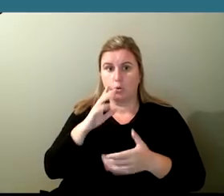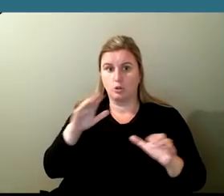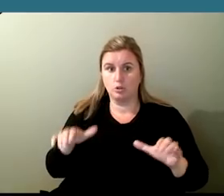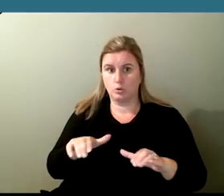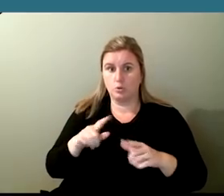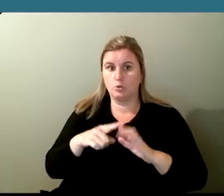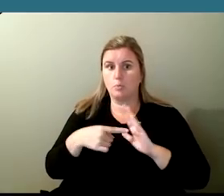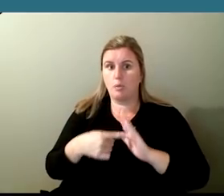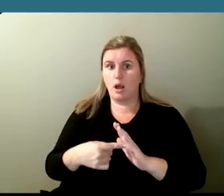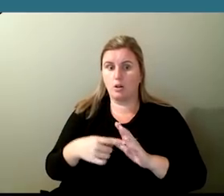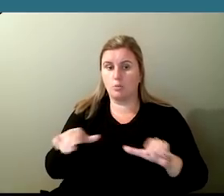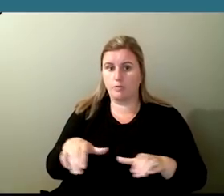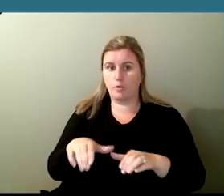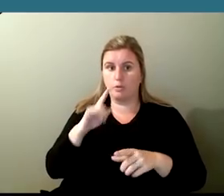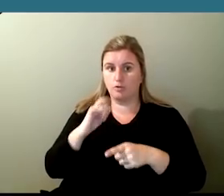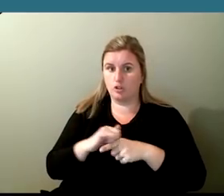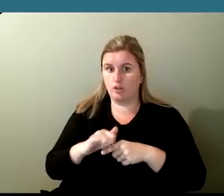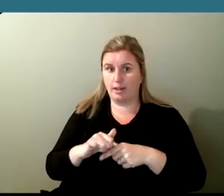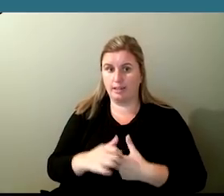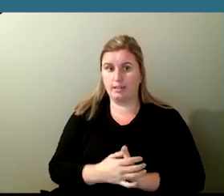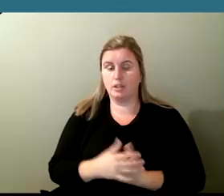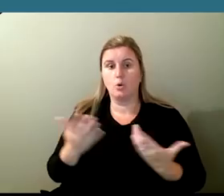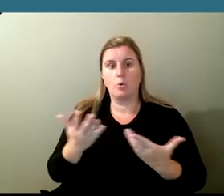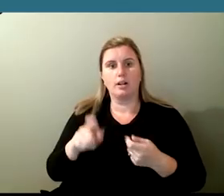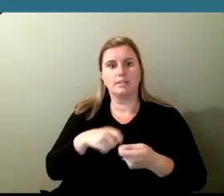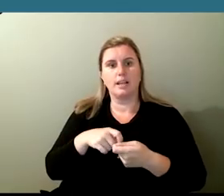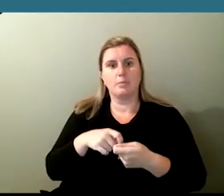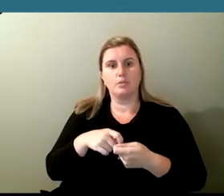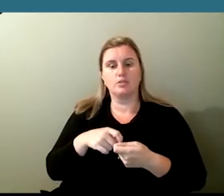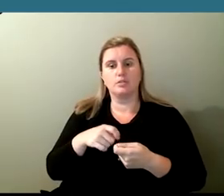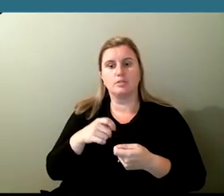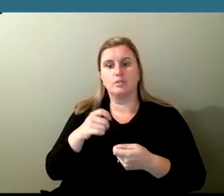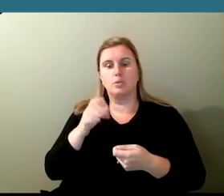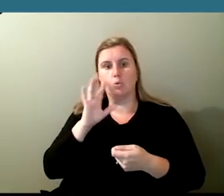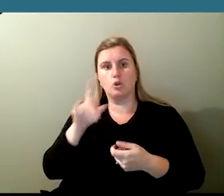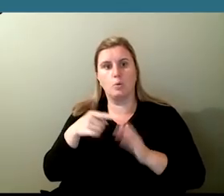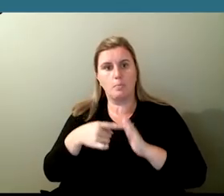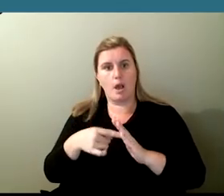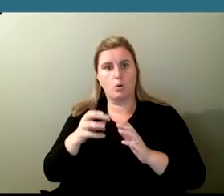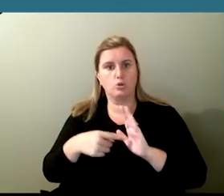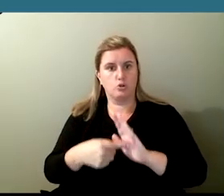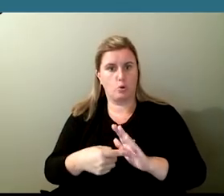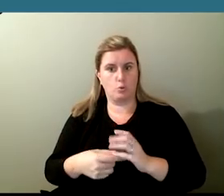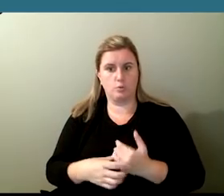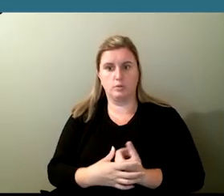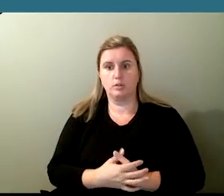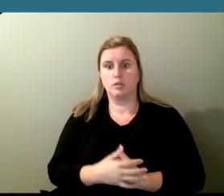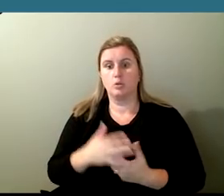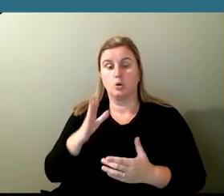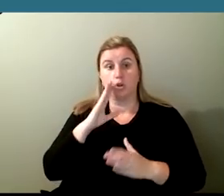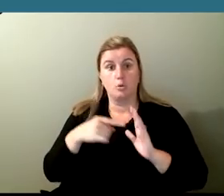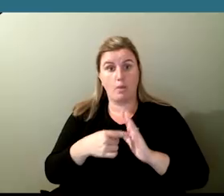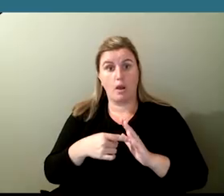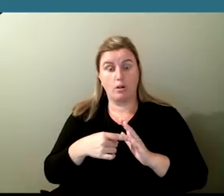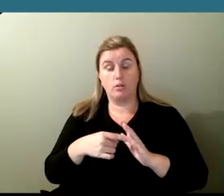to model the performance for the trainee. What examples and non-examples will you model or show? Will you model the